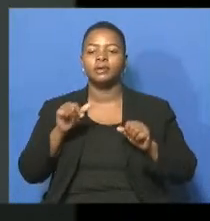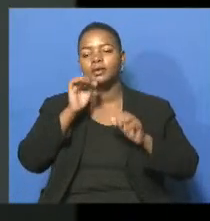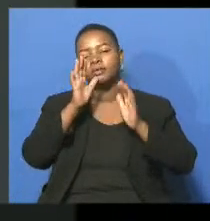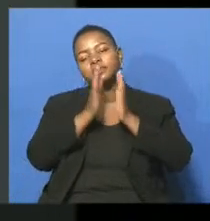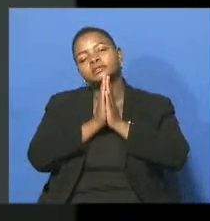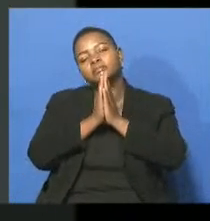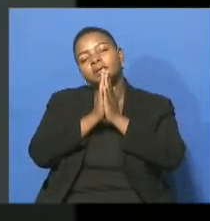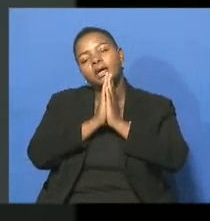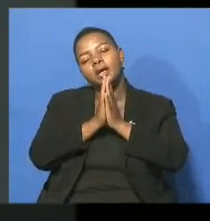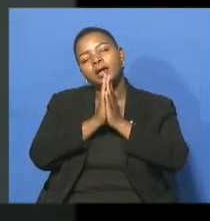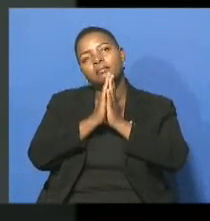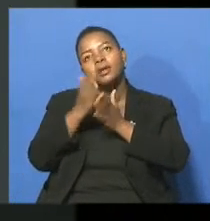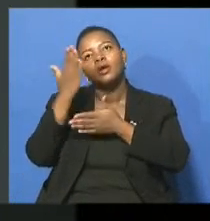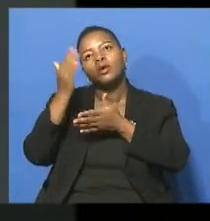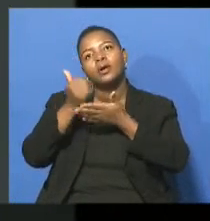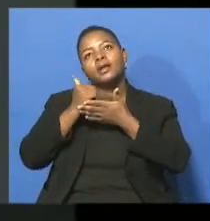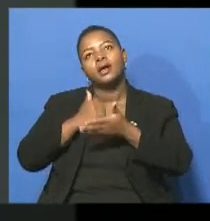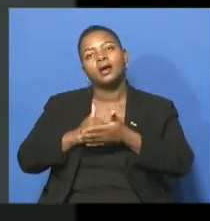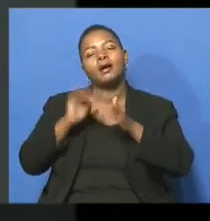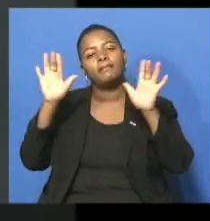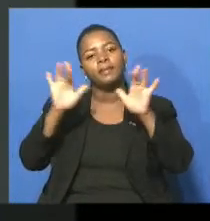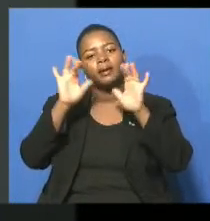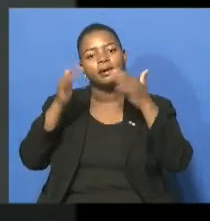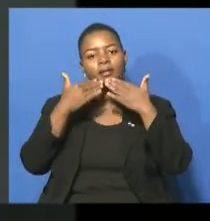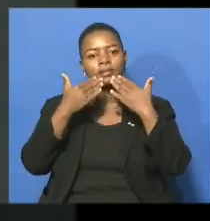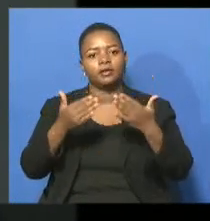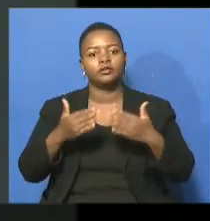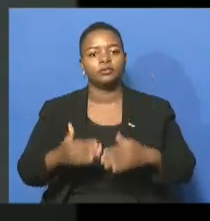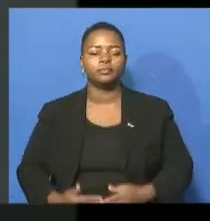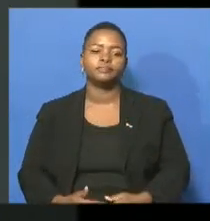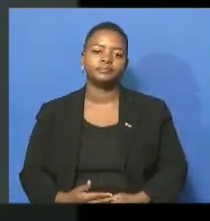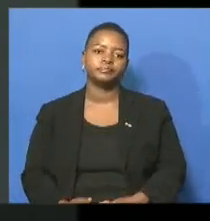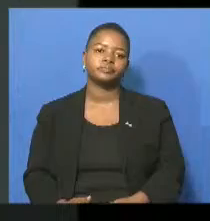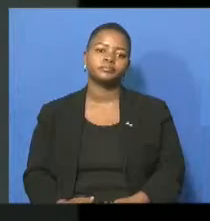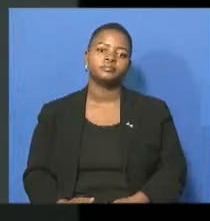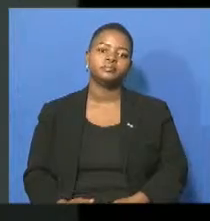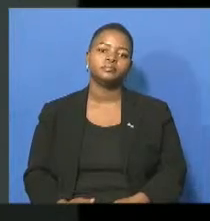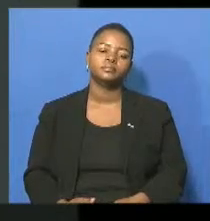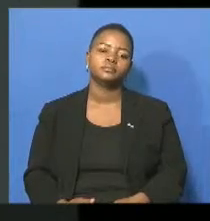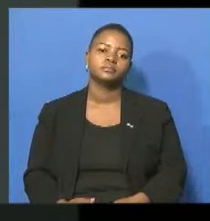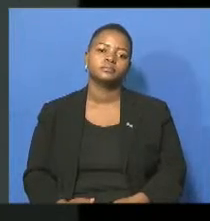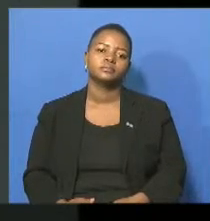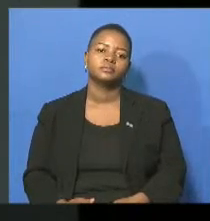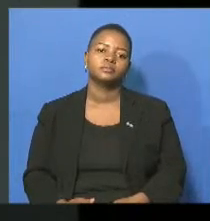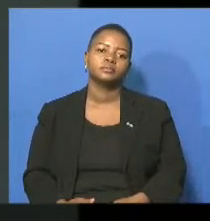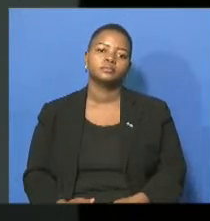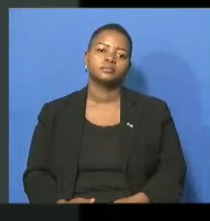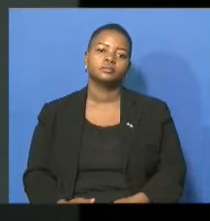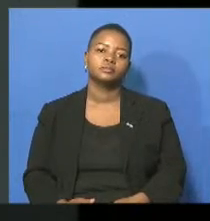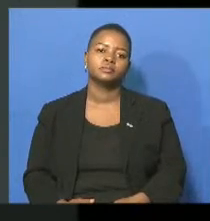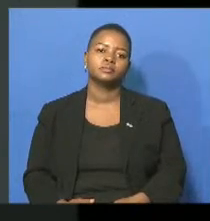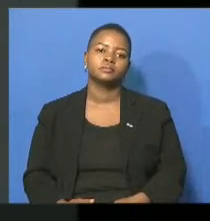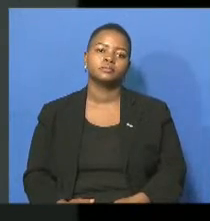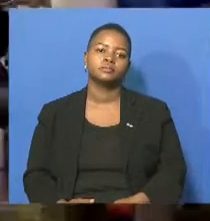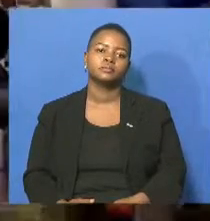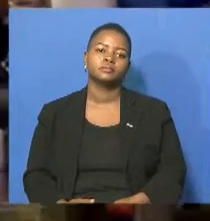pray and say that miracles will happen. Thank you very much. Those are my contacts.